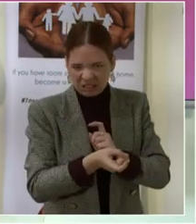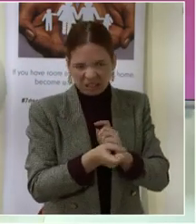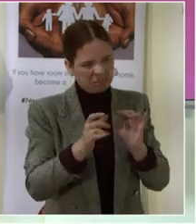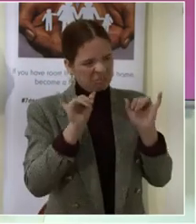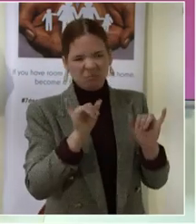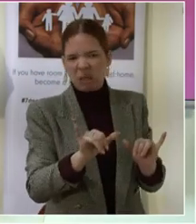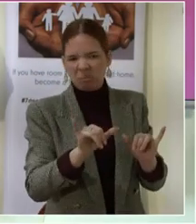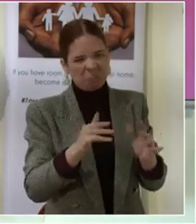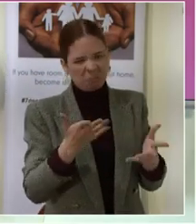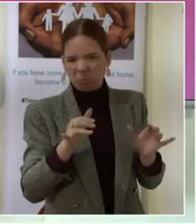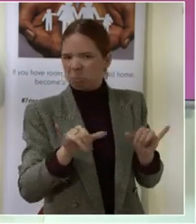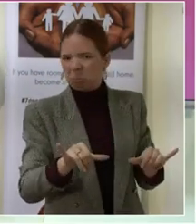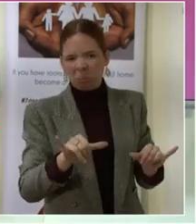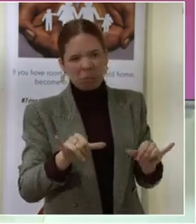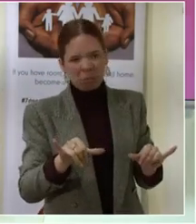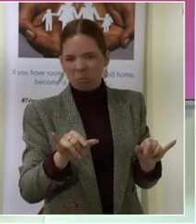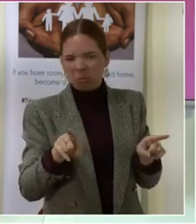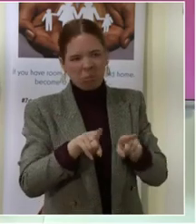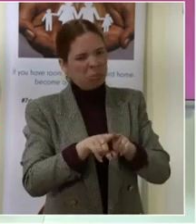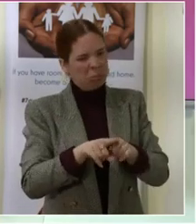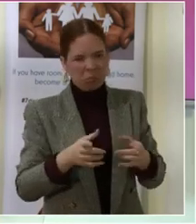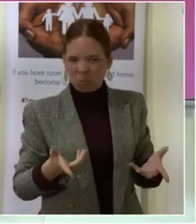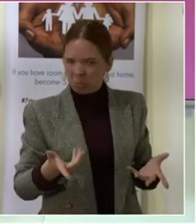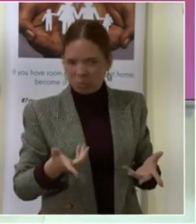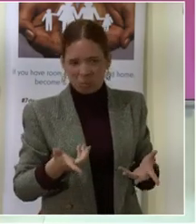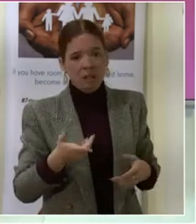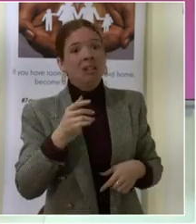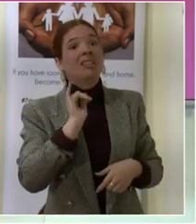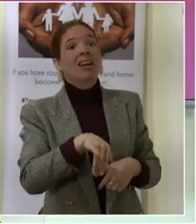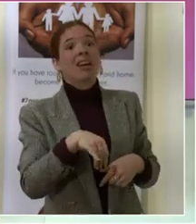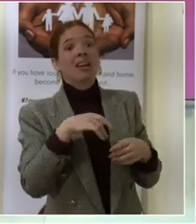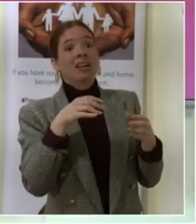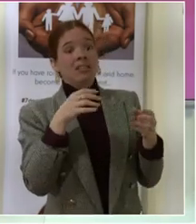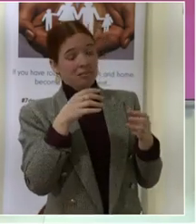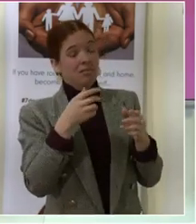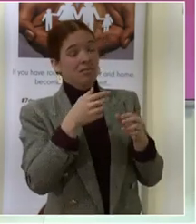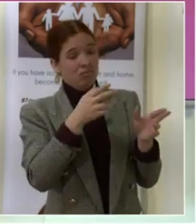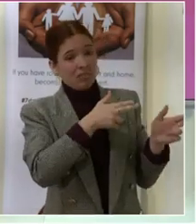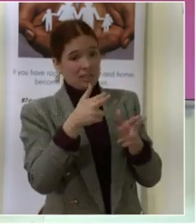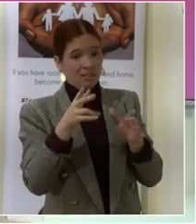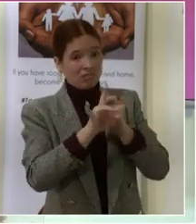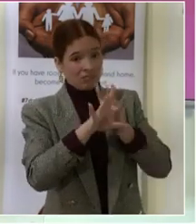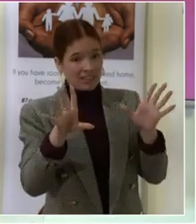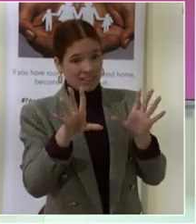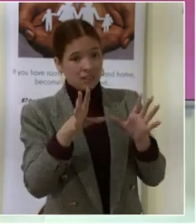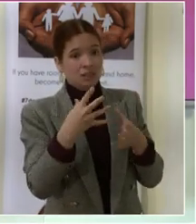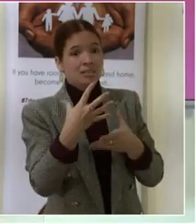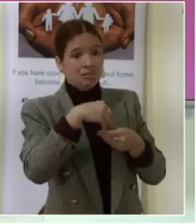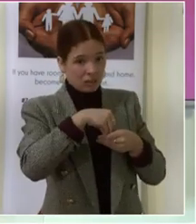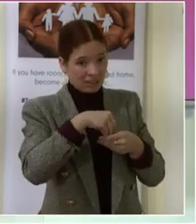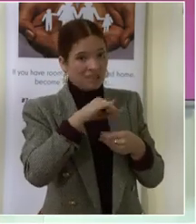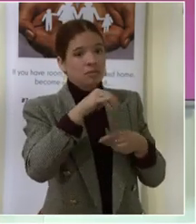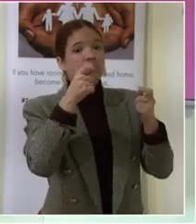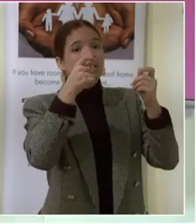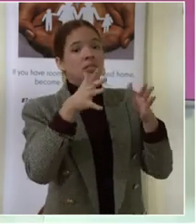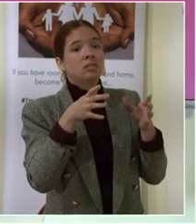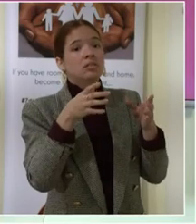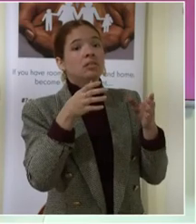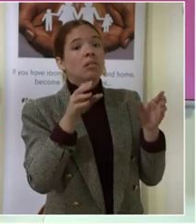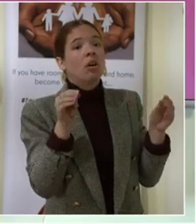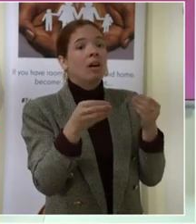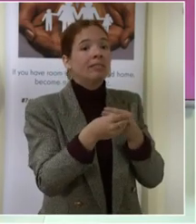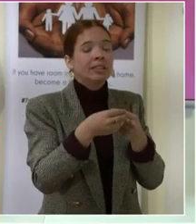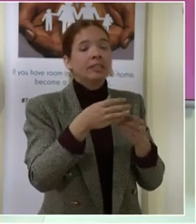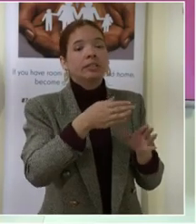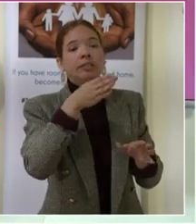place organizationally. The Office of Gun Violence Prevention, for example, sits in the city administrator's office. The Office of